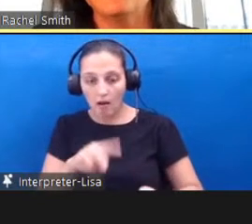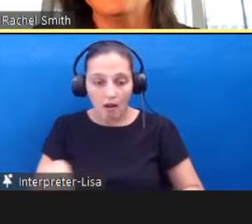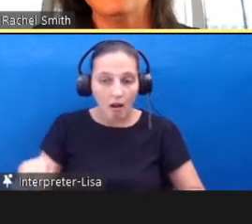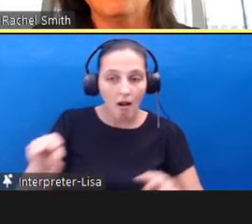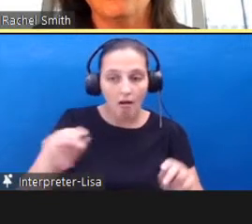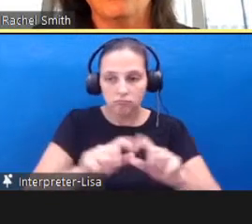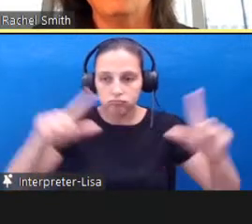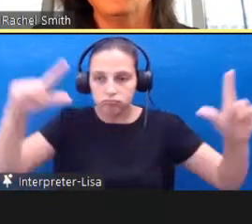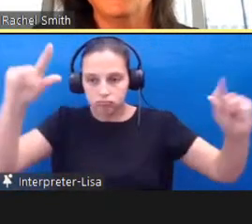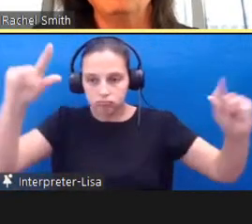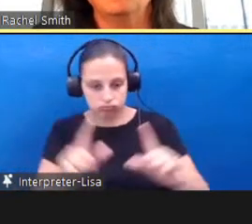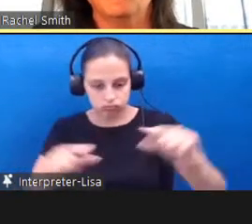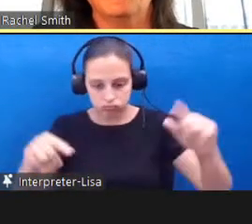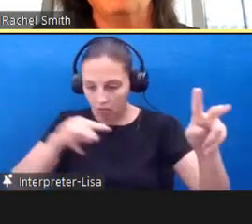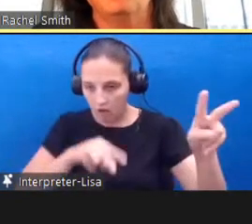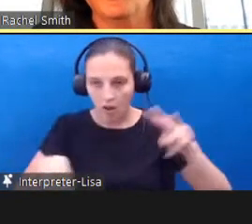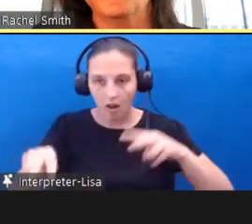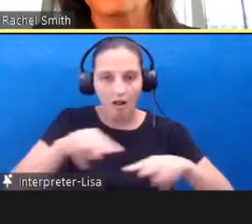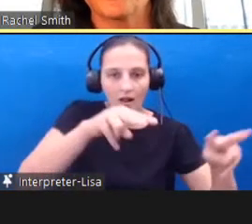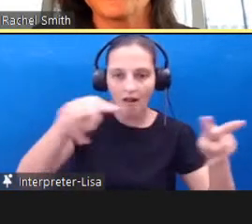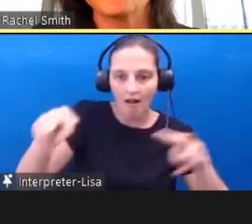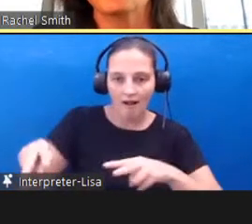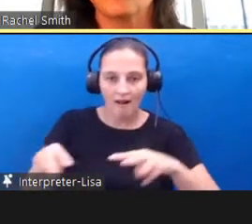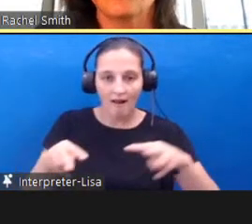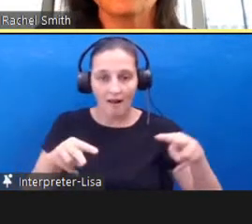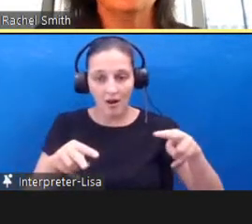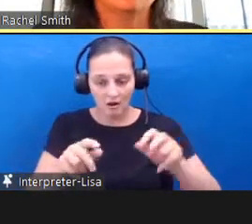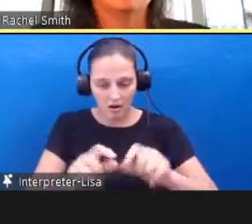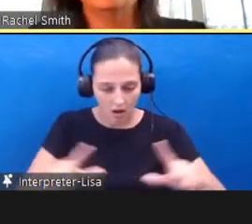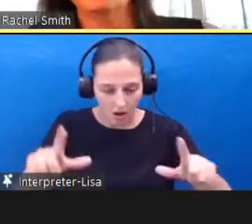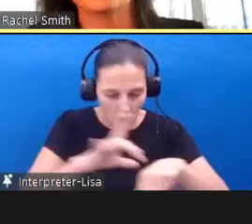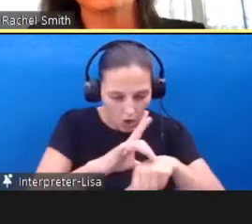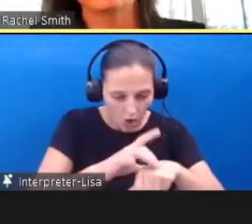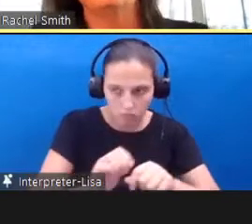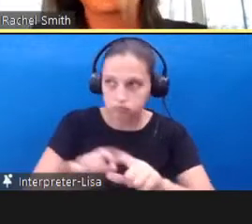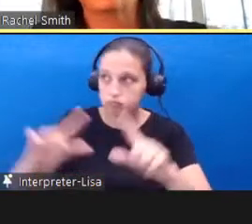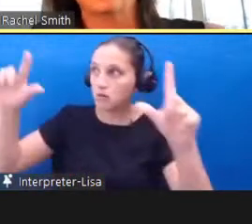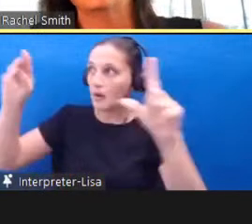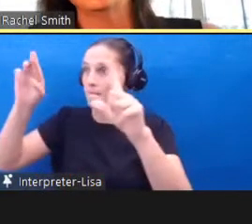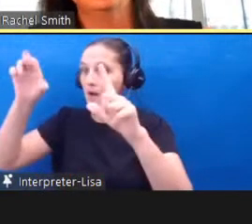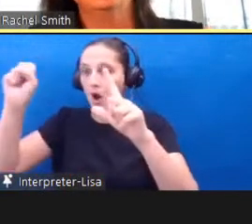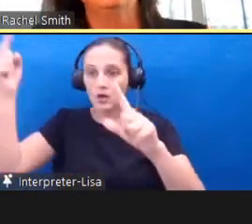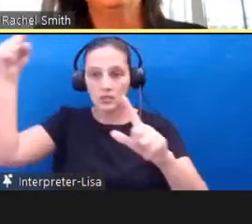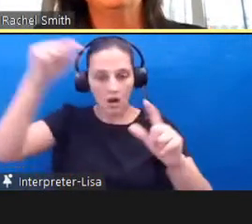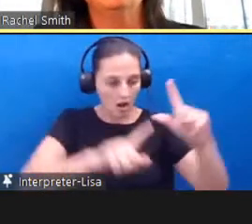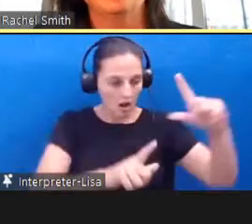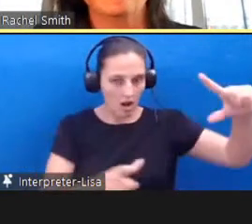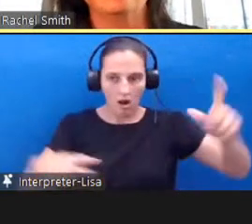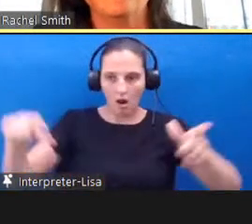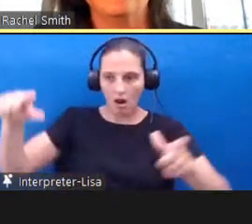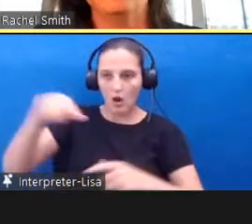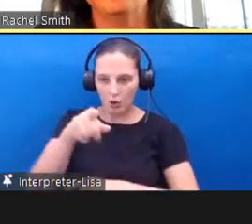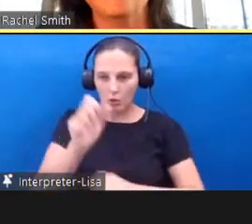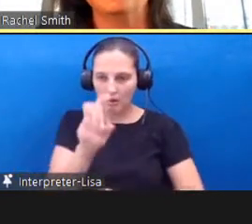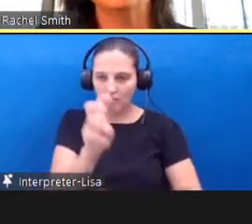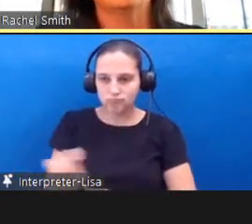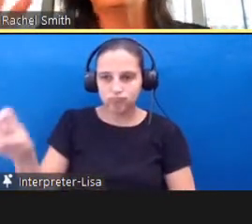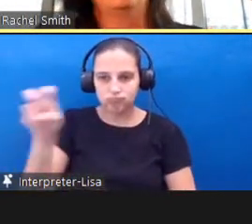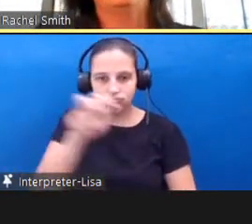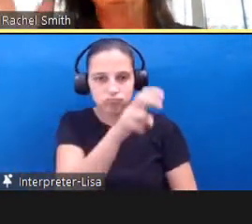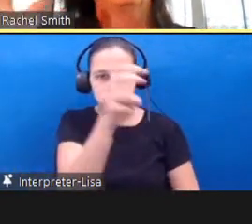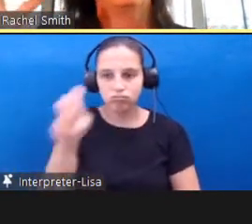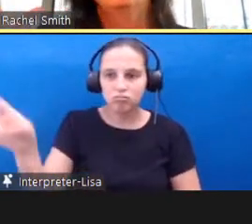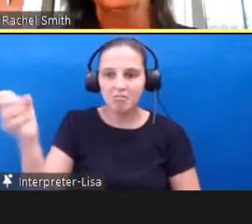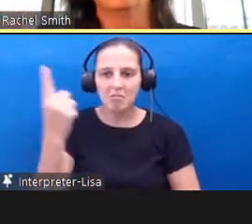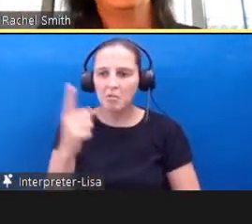see everything in between. If you want to go from Earth to Mars to the cosmic microwave background, you can do that without